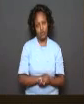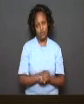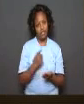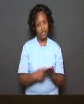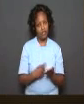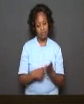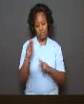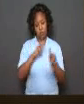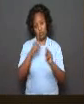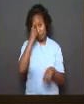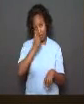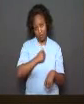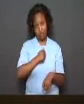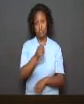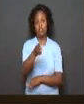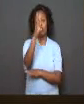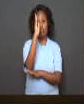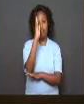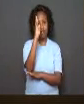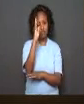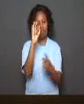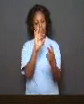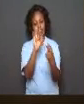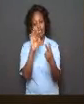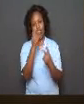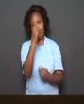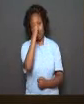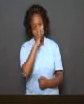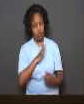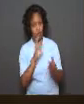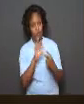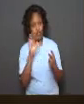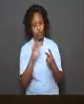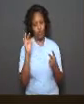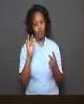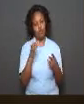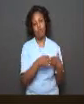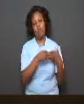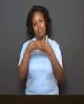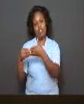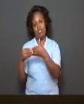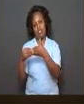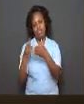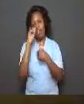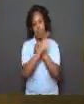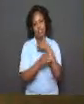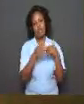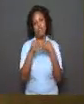people believed God had selected someone to be the ruler of the